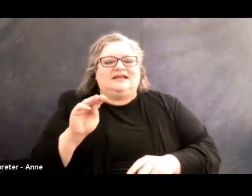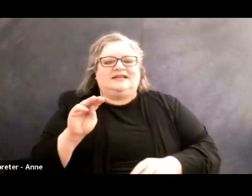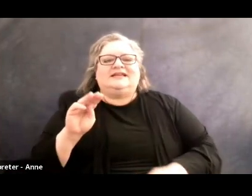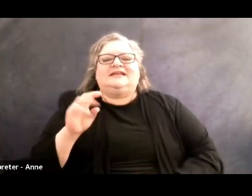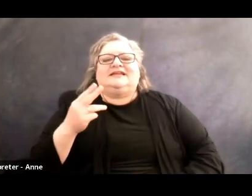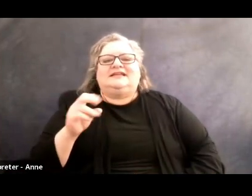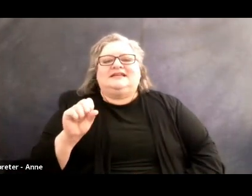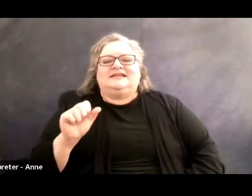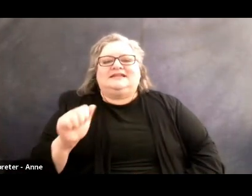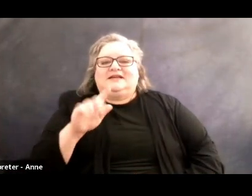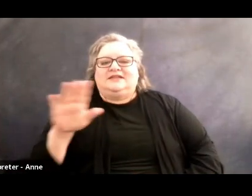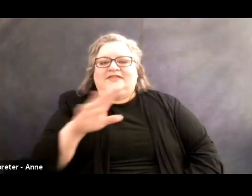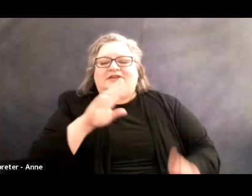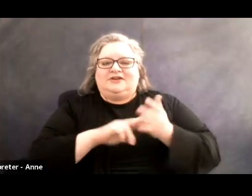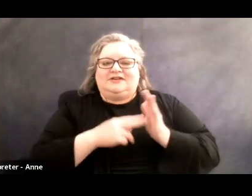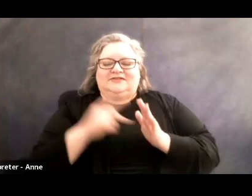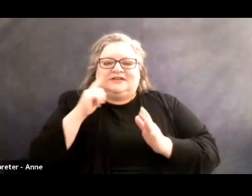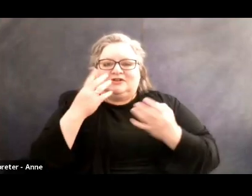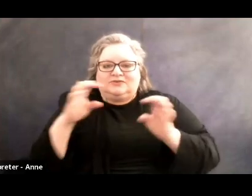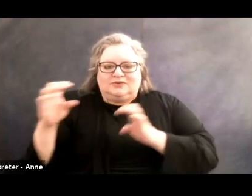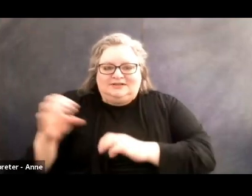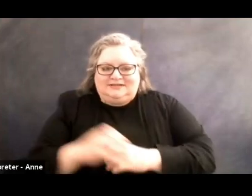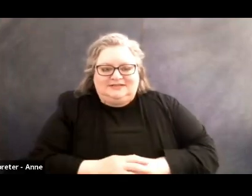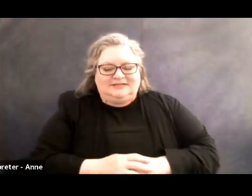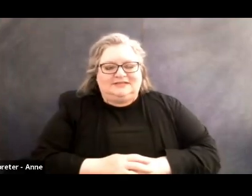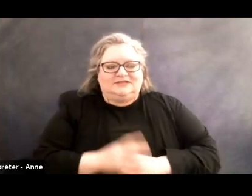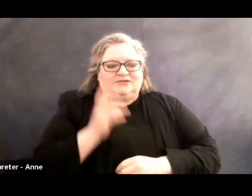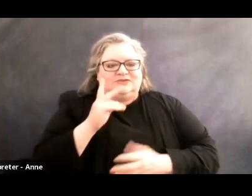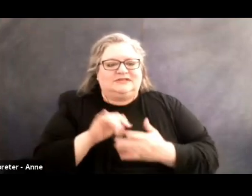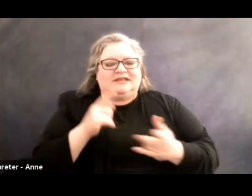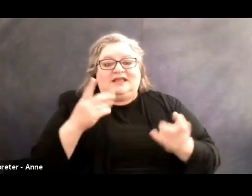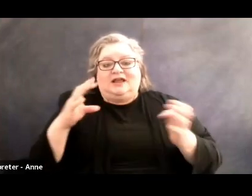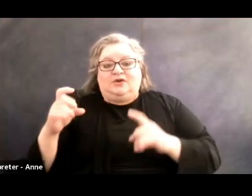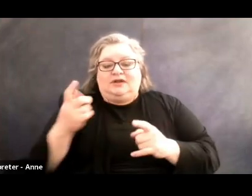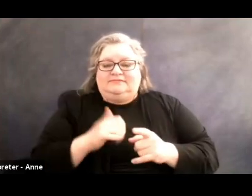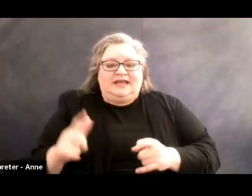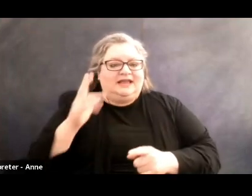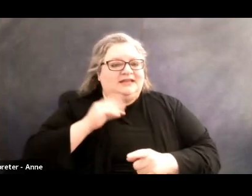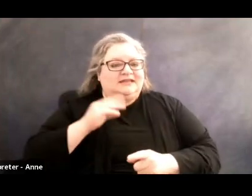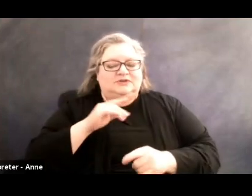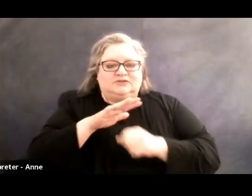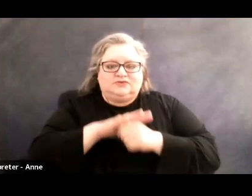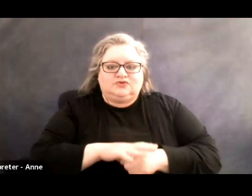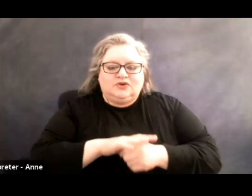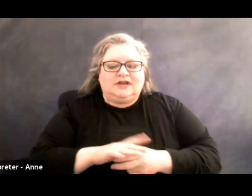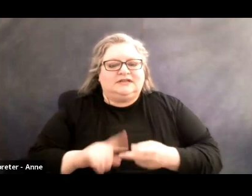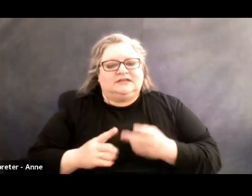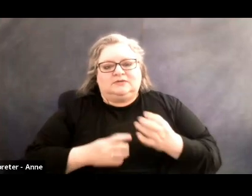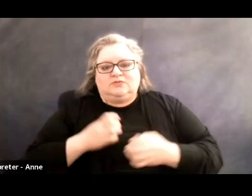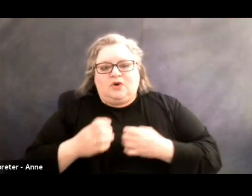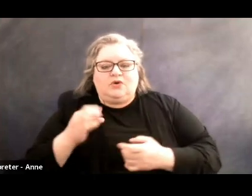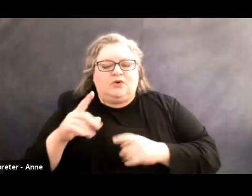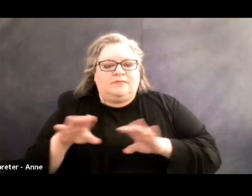definition of a crisis. Now you see that a crisis is any experience of stress, emotional,